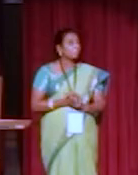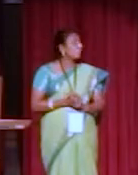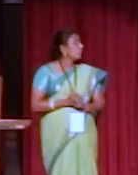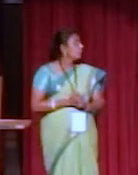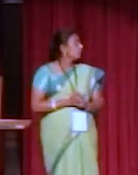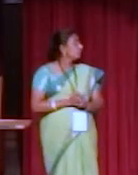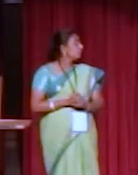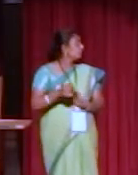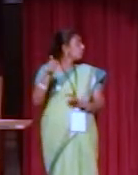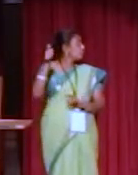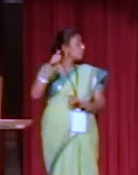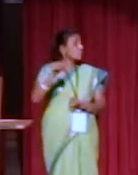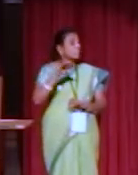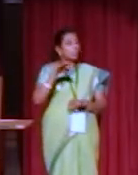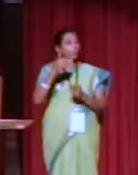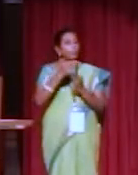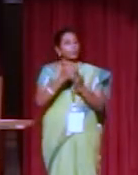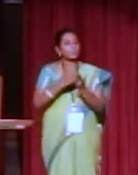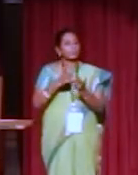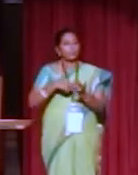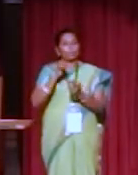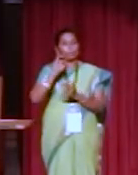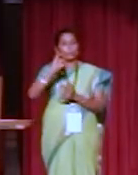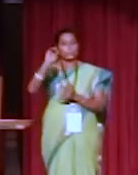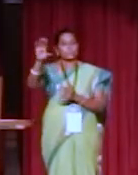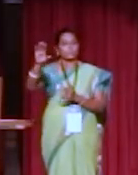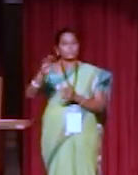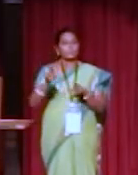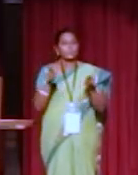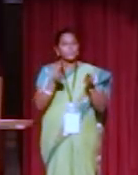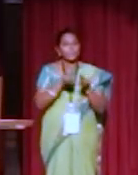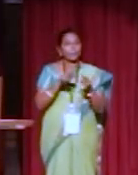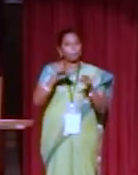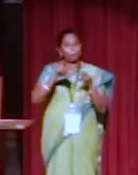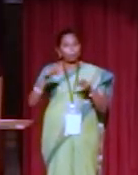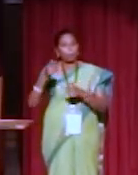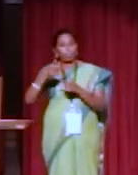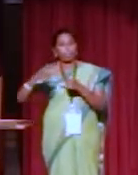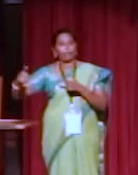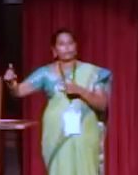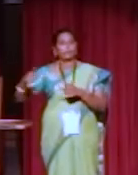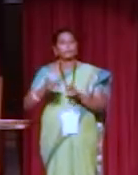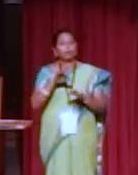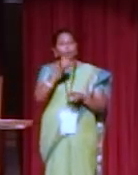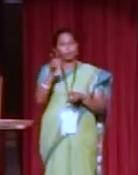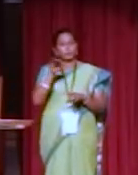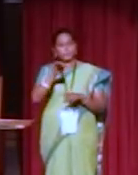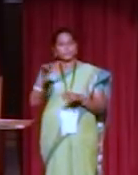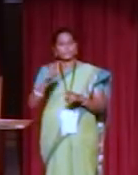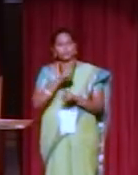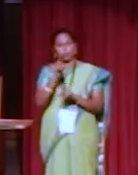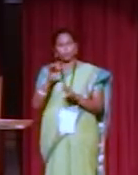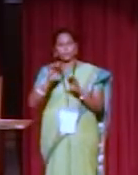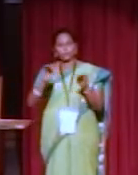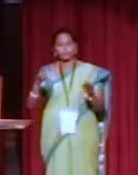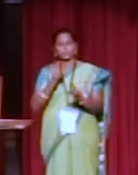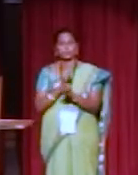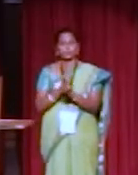the SEEDS project that I mentioned, we hope is going to go into the same pipeline, reach all these states, all the students, all the